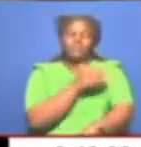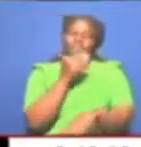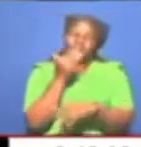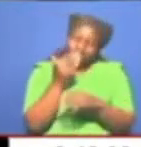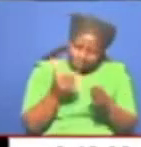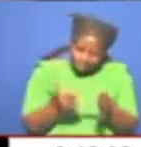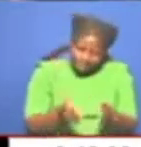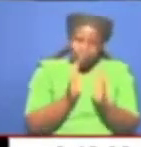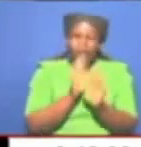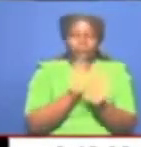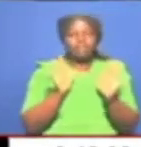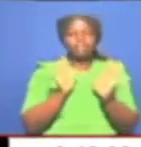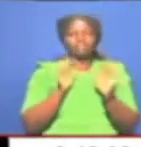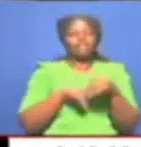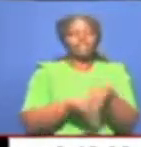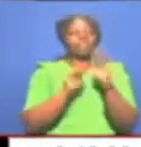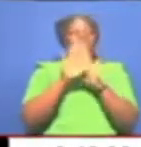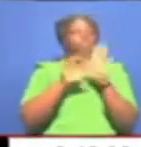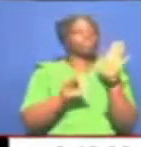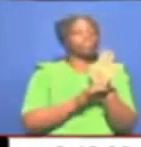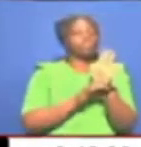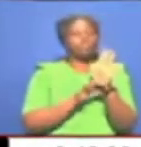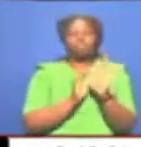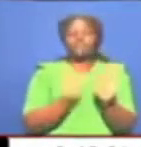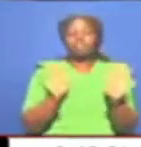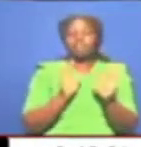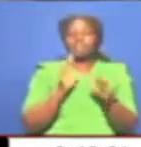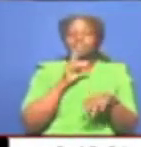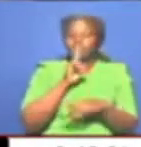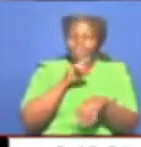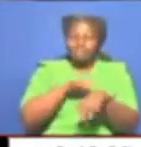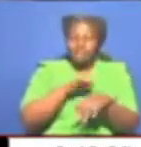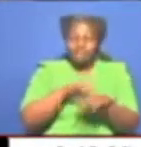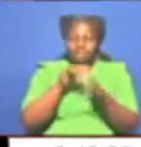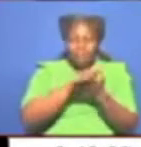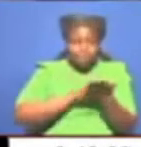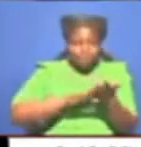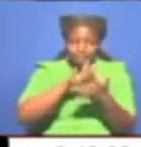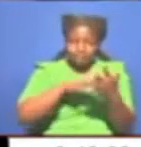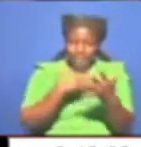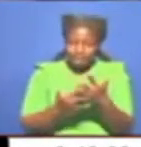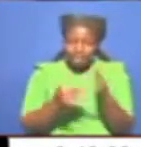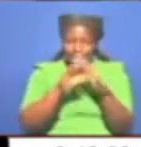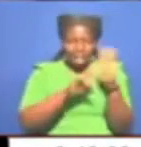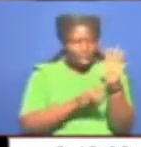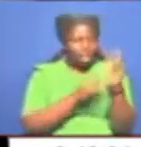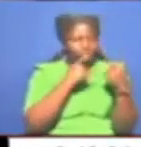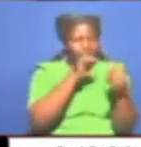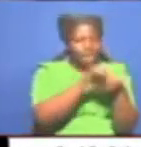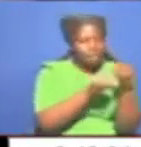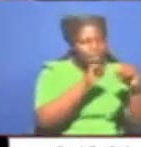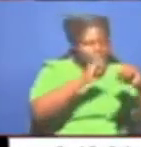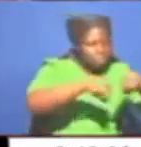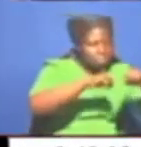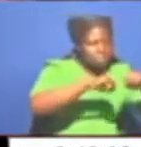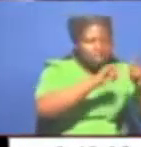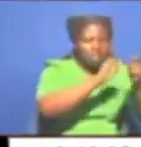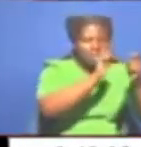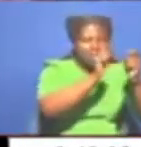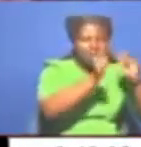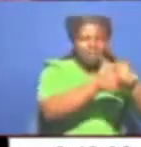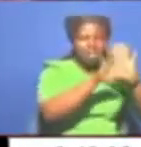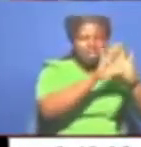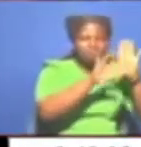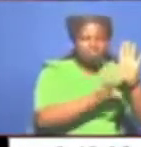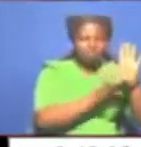constitution. Therefore, when the basic structure doctrine talks about the possibility of amending this constitution in a manner